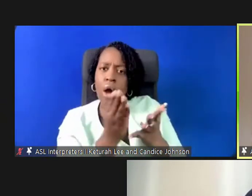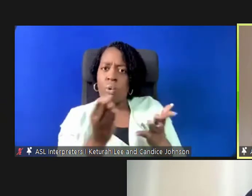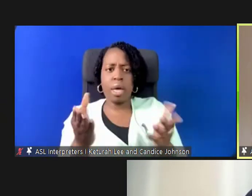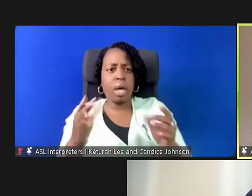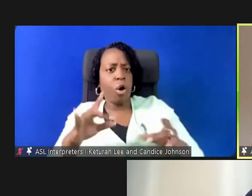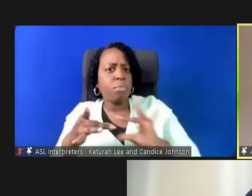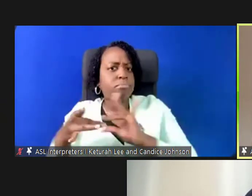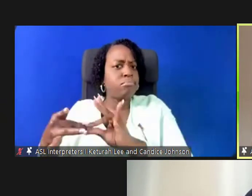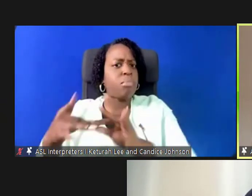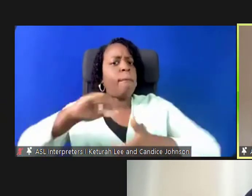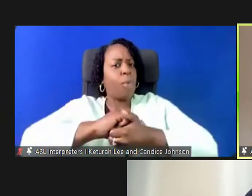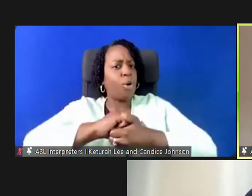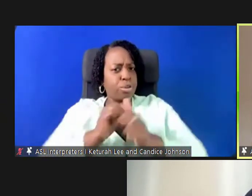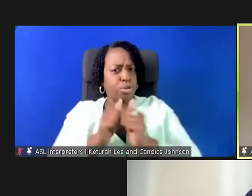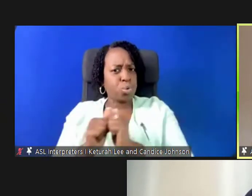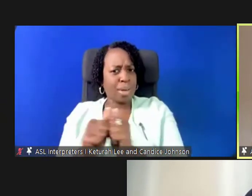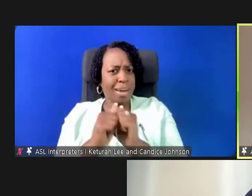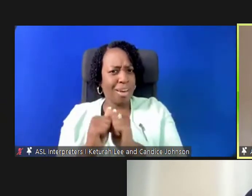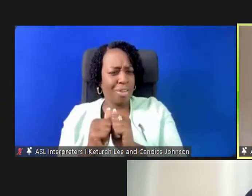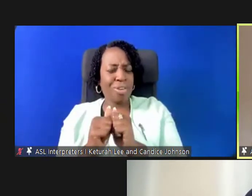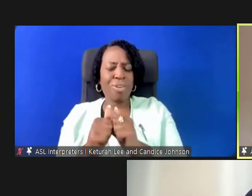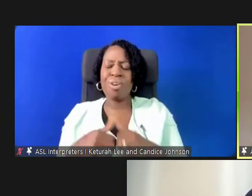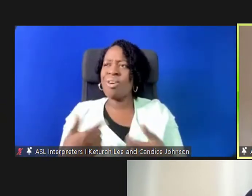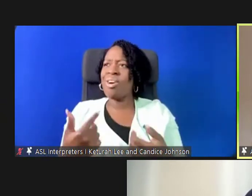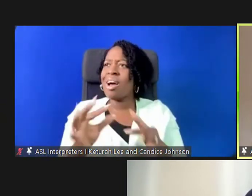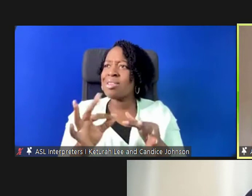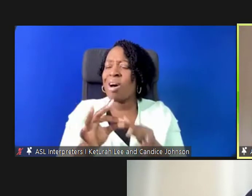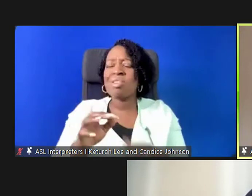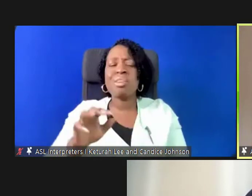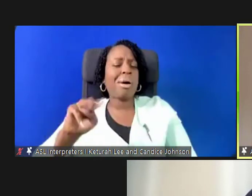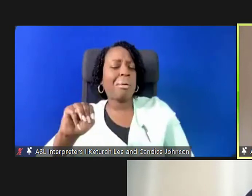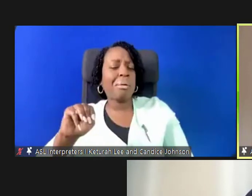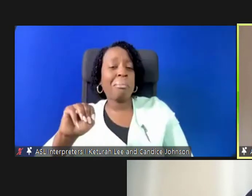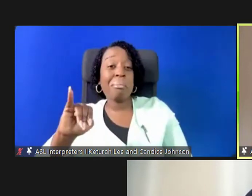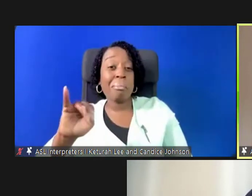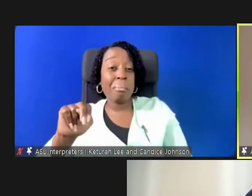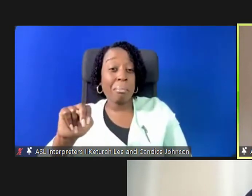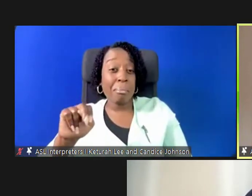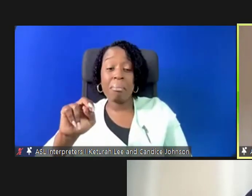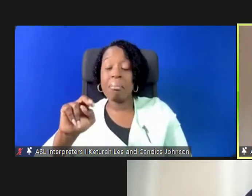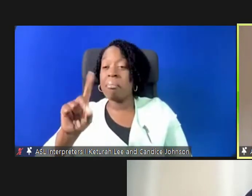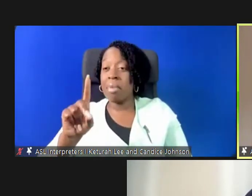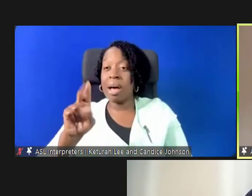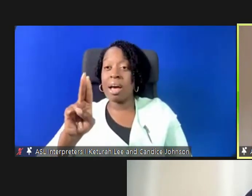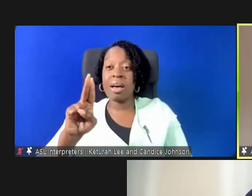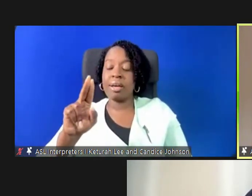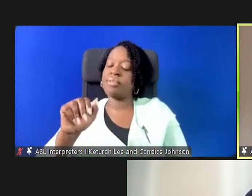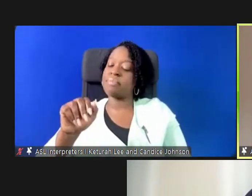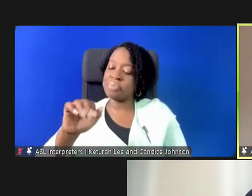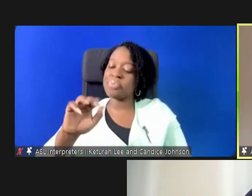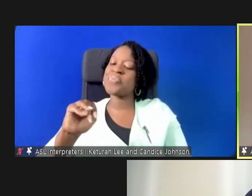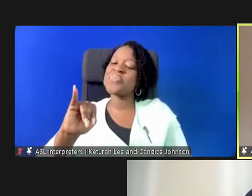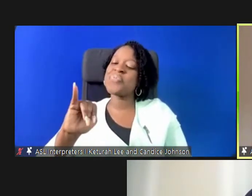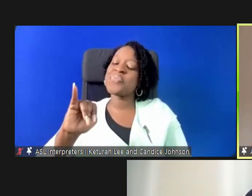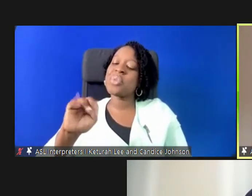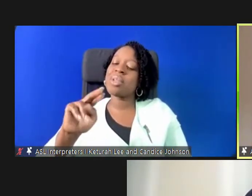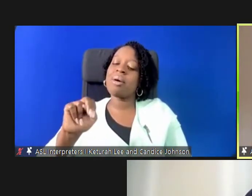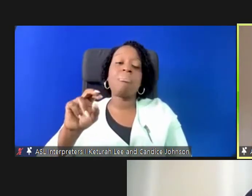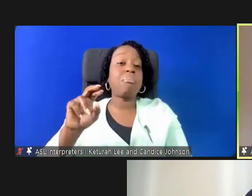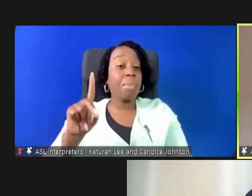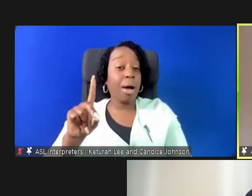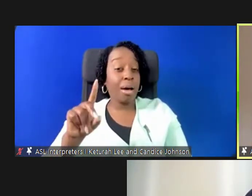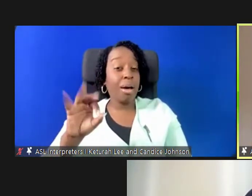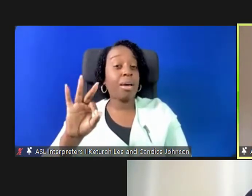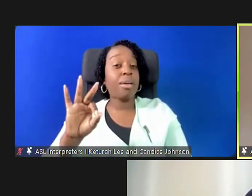lines, meaning-making therapy or mindfulness therapy. So I think part of this is there's a lot of